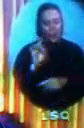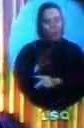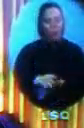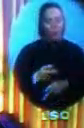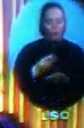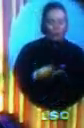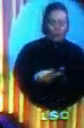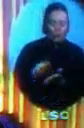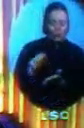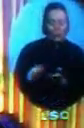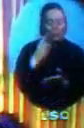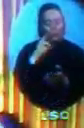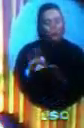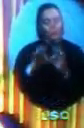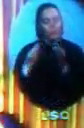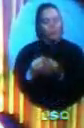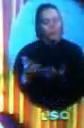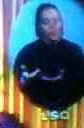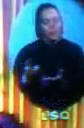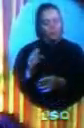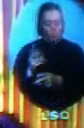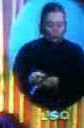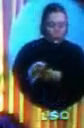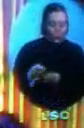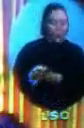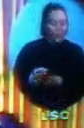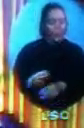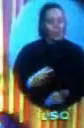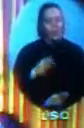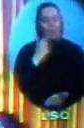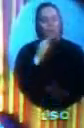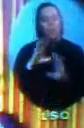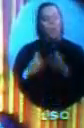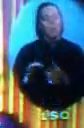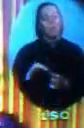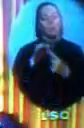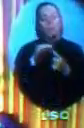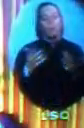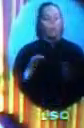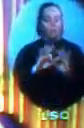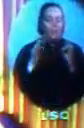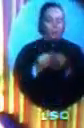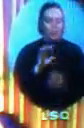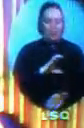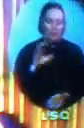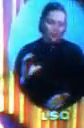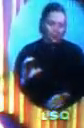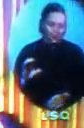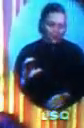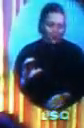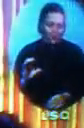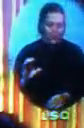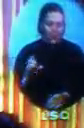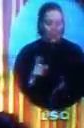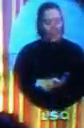They're refusing to help family caregivers while they've been asking for